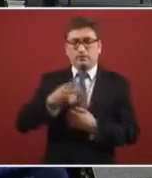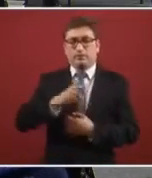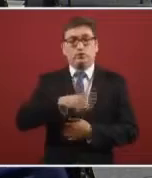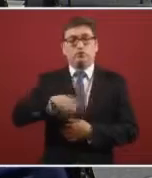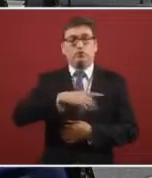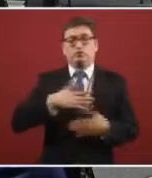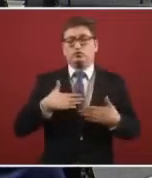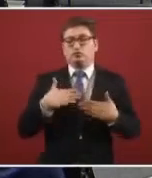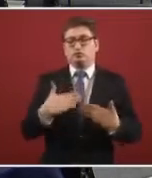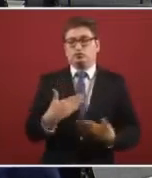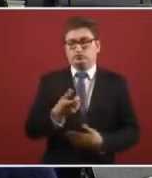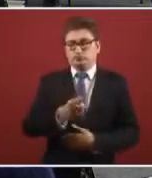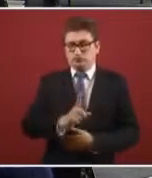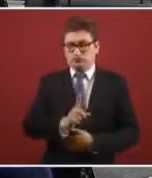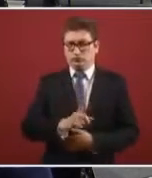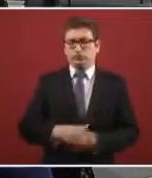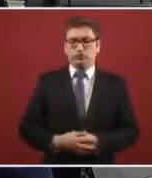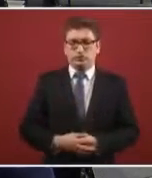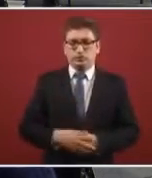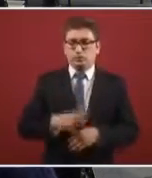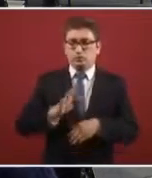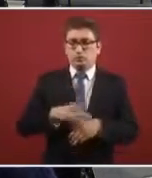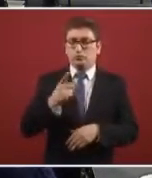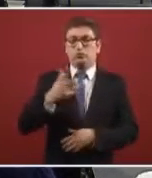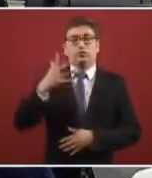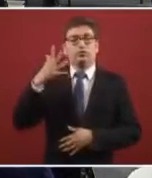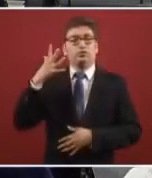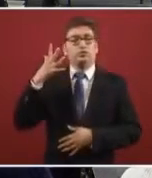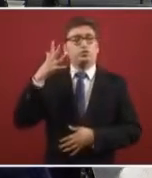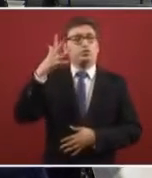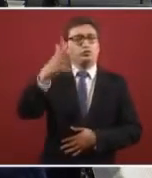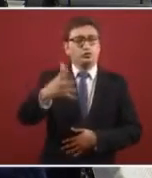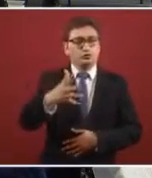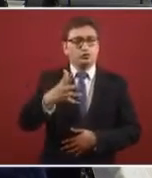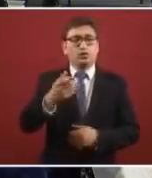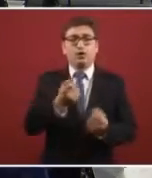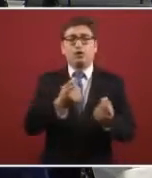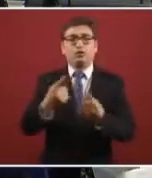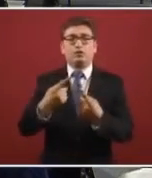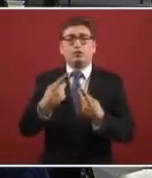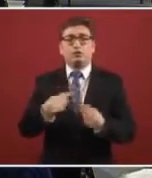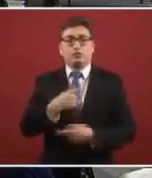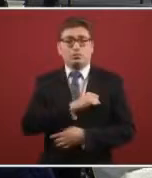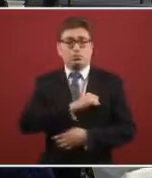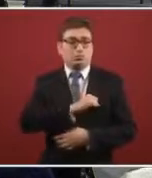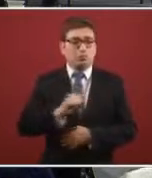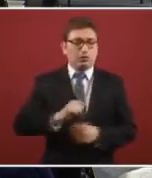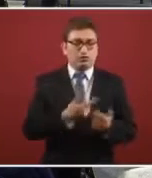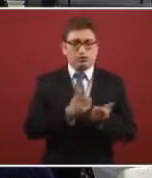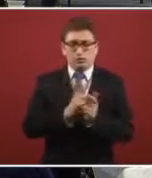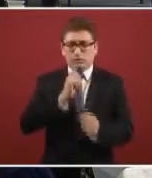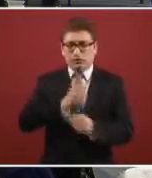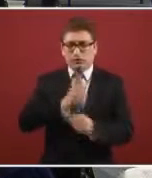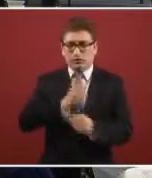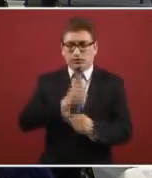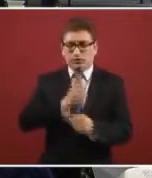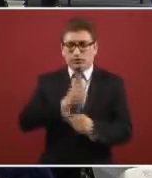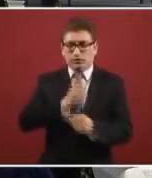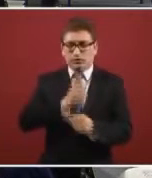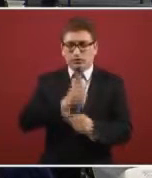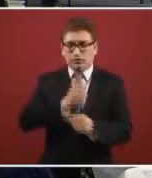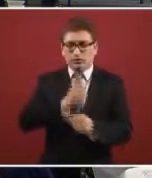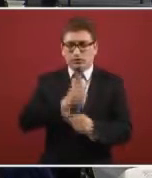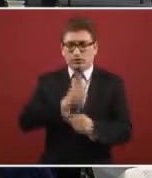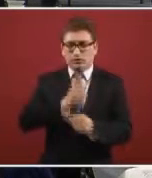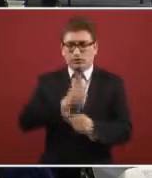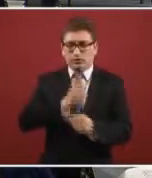confíen, porque en años futuros Okay, this is algunos malos interesting. mexicanos identificados con las peores causas del Okay,